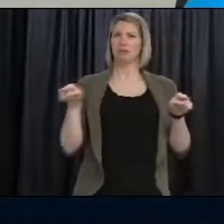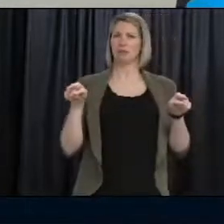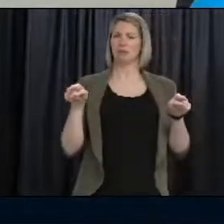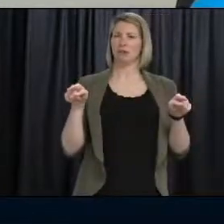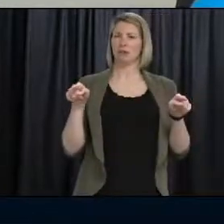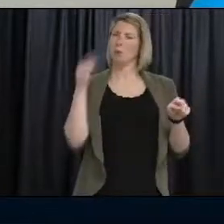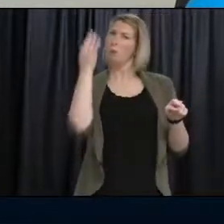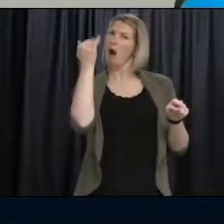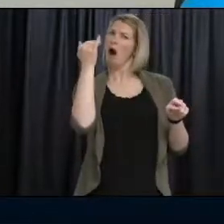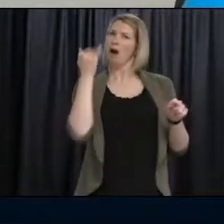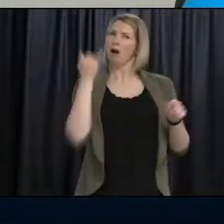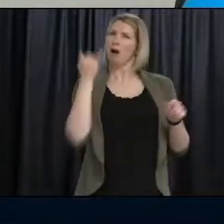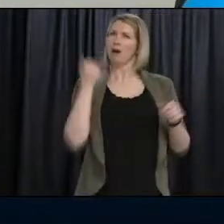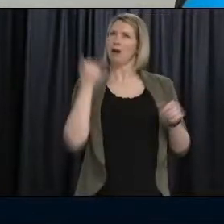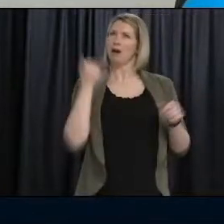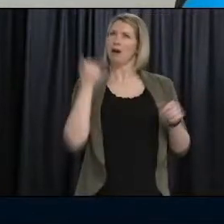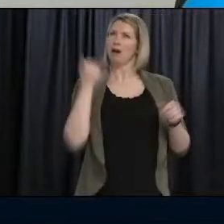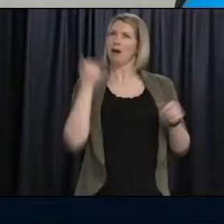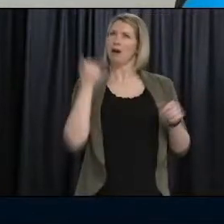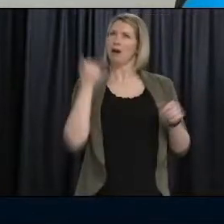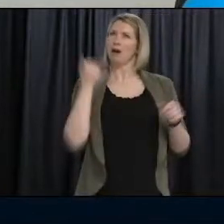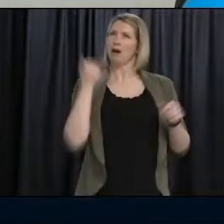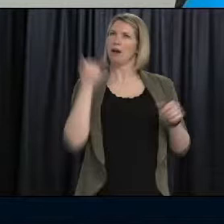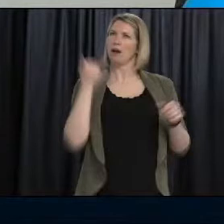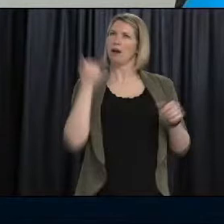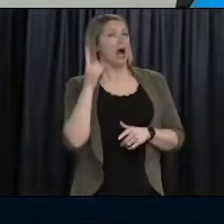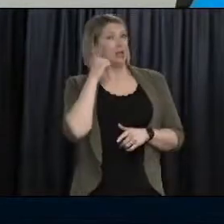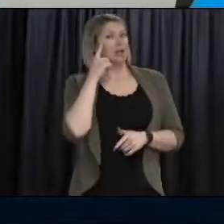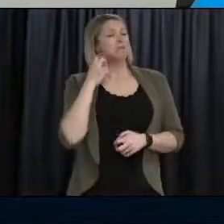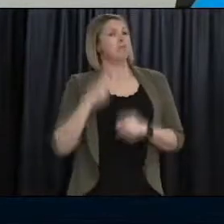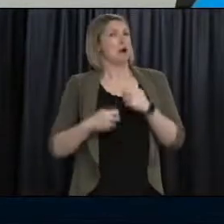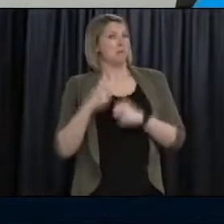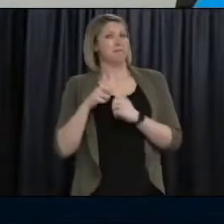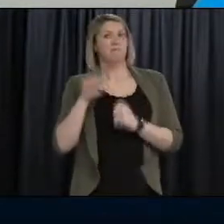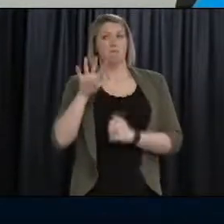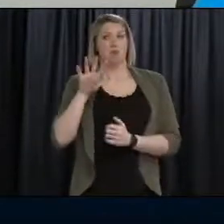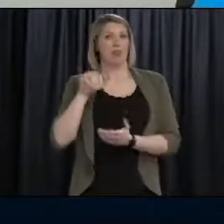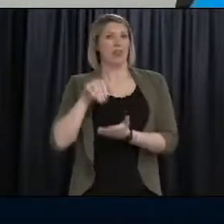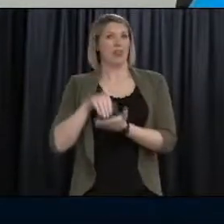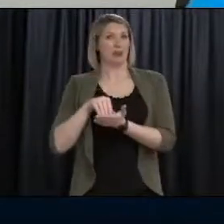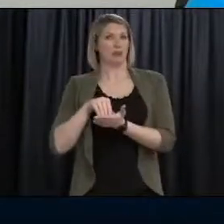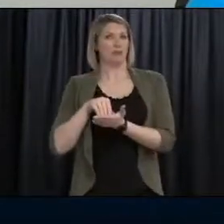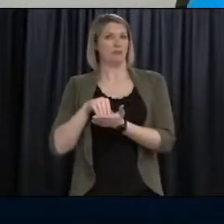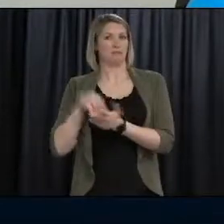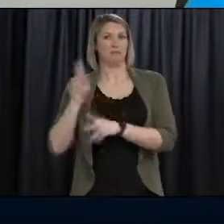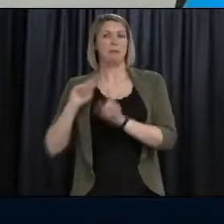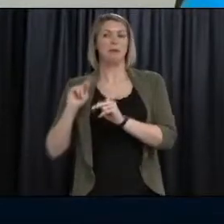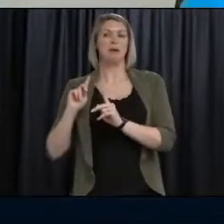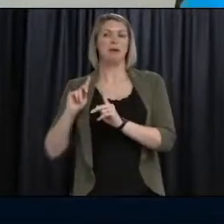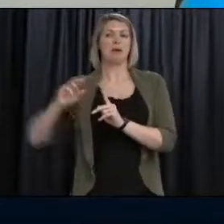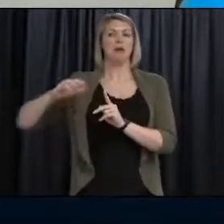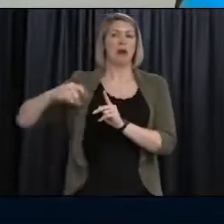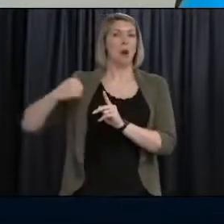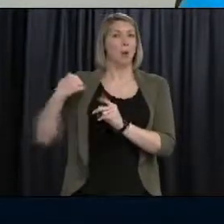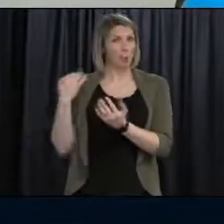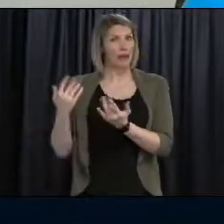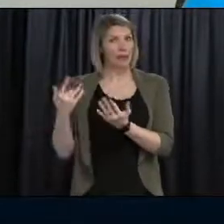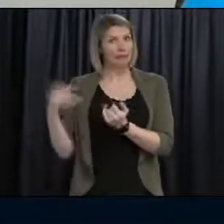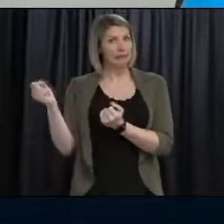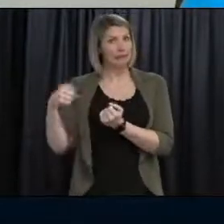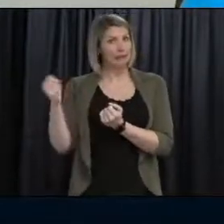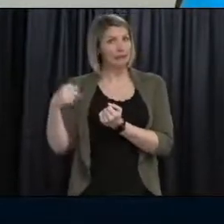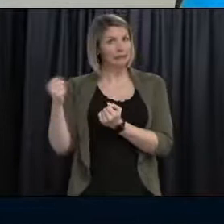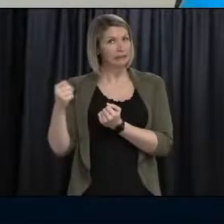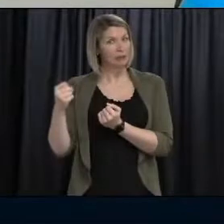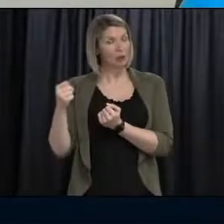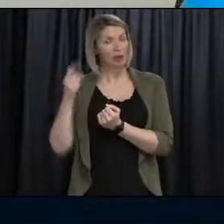I think the issue is how are the 4,000 who haven't got their vaccine to be addressed. I think they are also in priority groups from the information that I